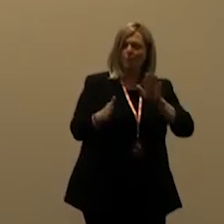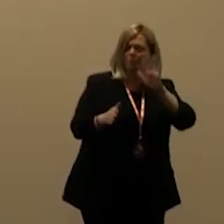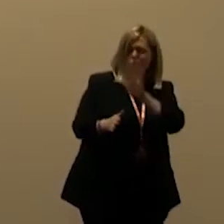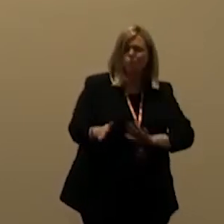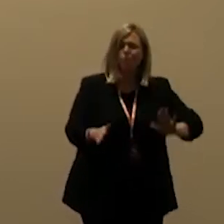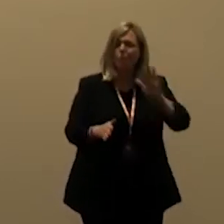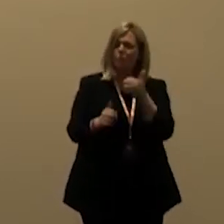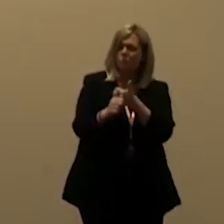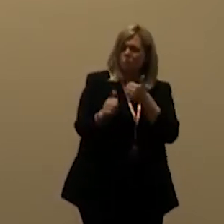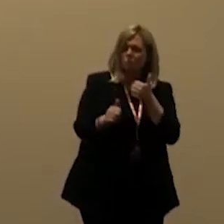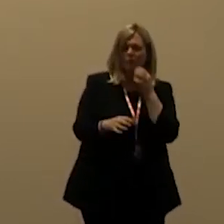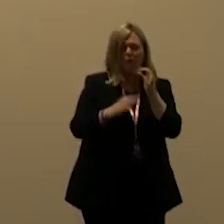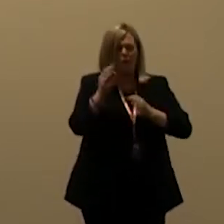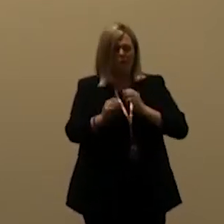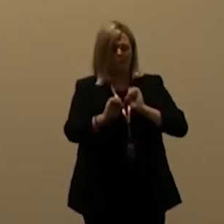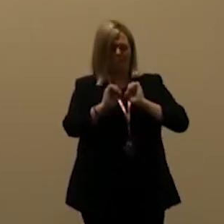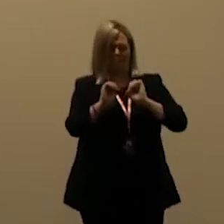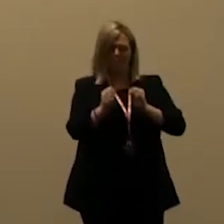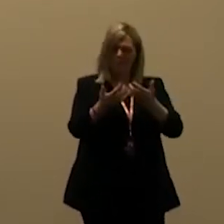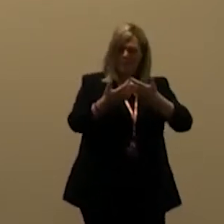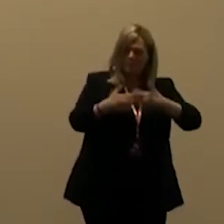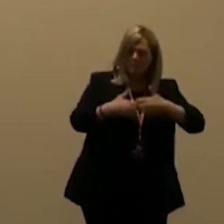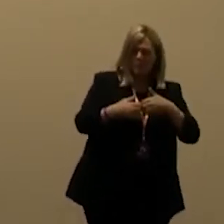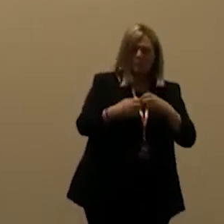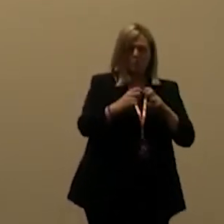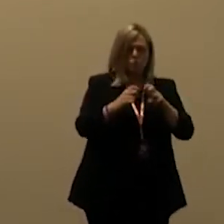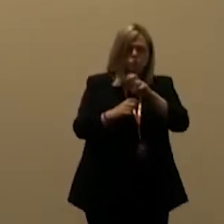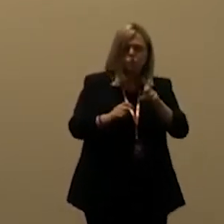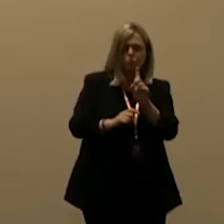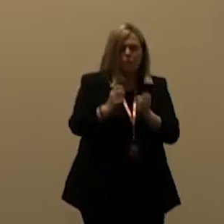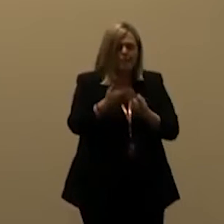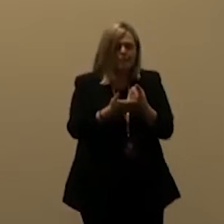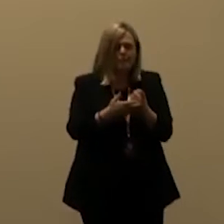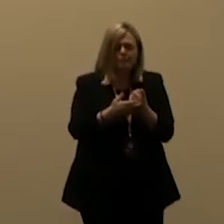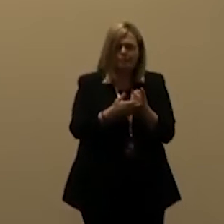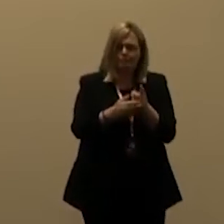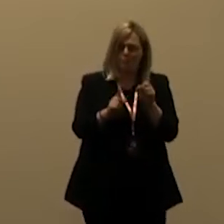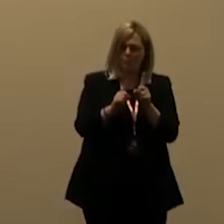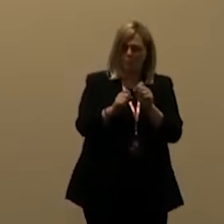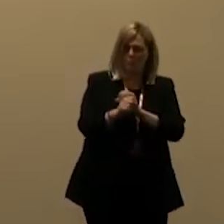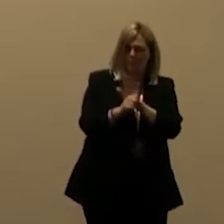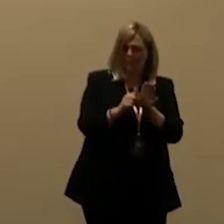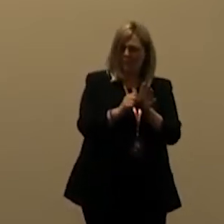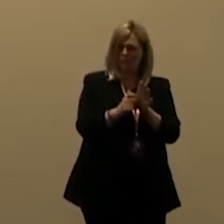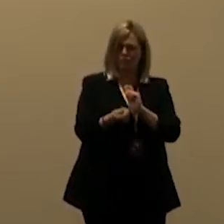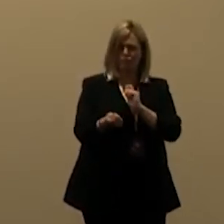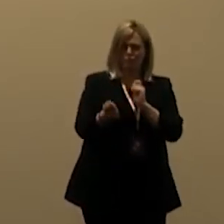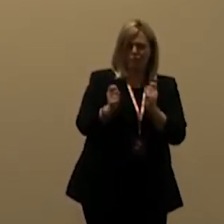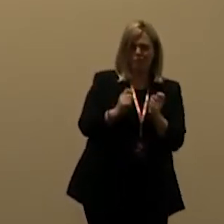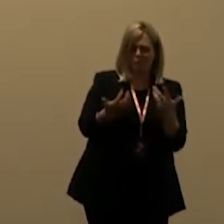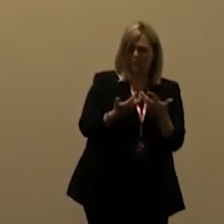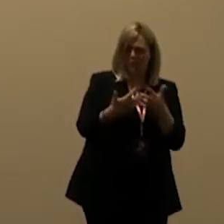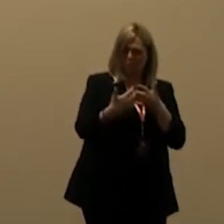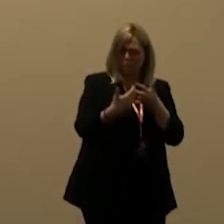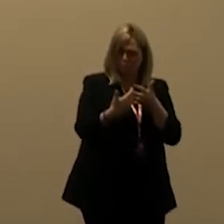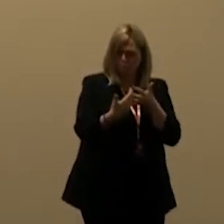industries to ask them questions about their technology journey. Where are they at? But also, how has the pandemic shaped the way that they interact